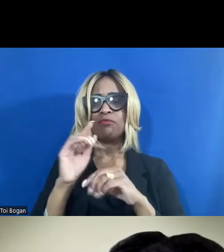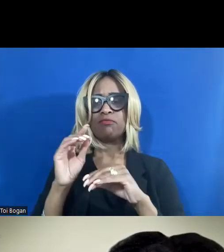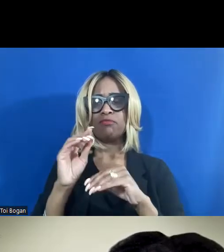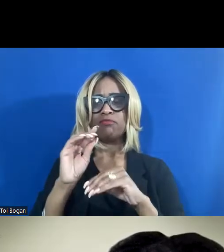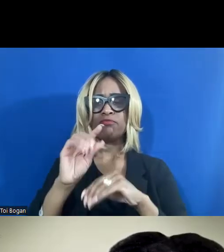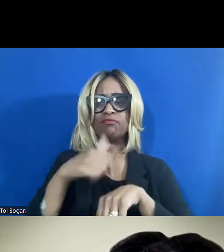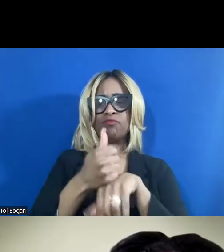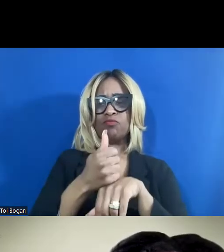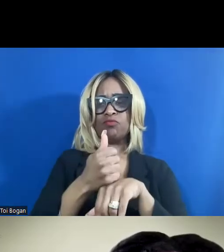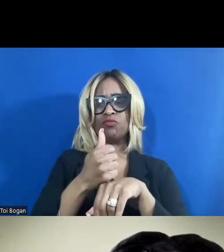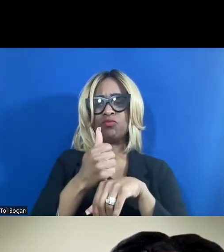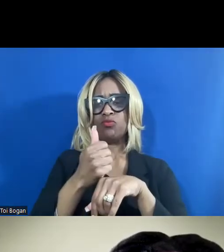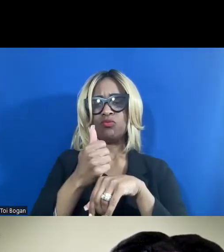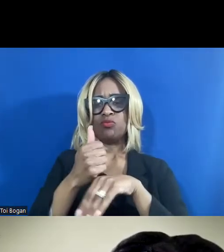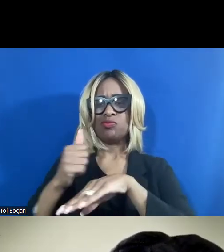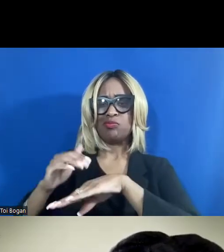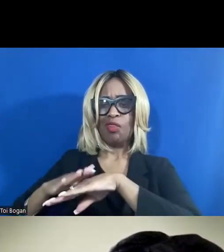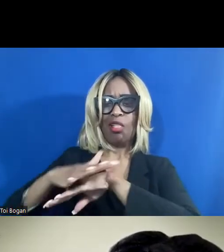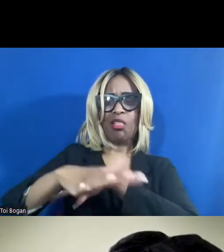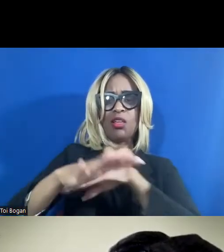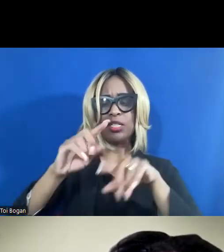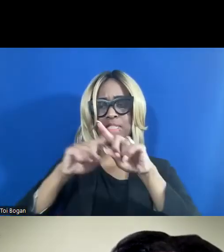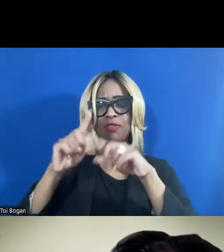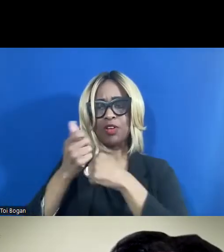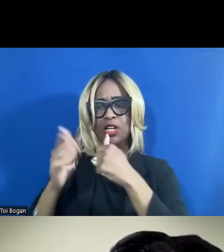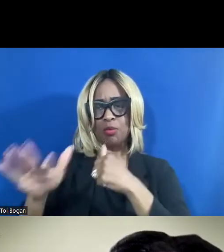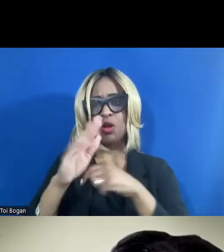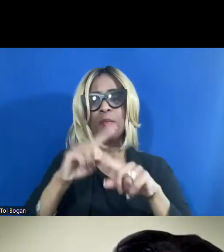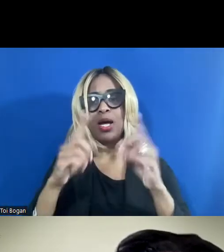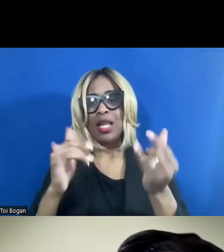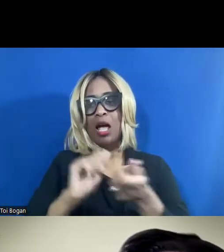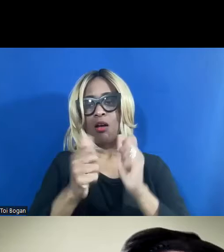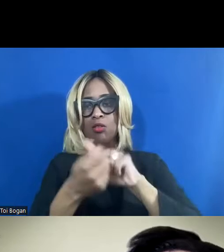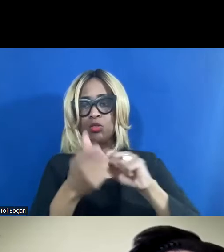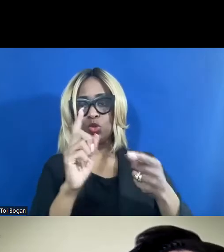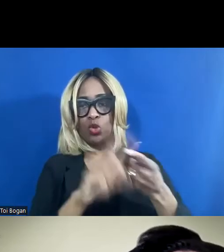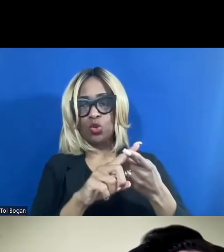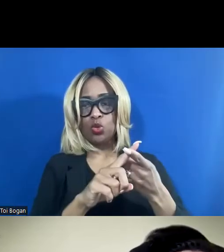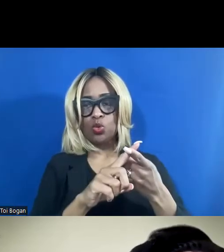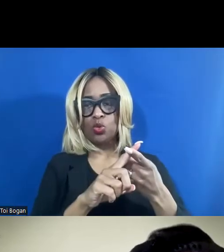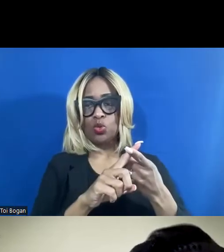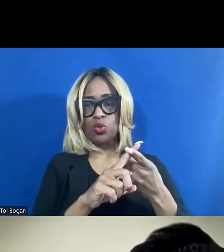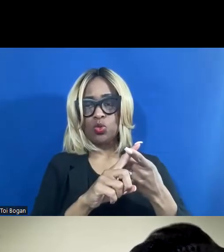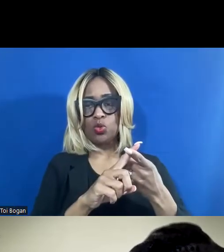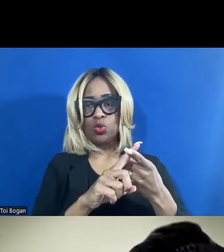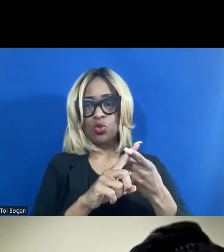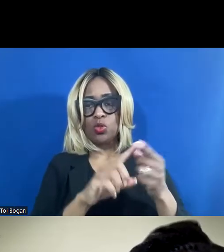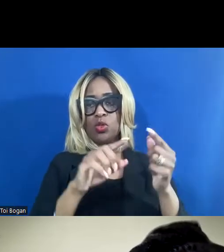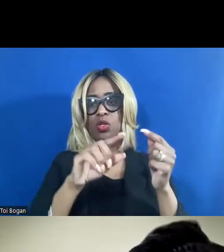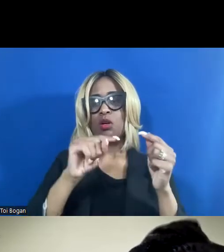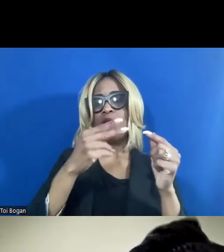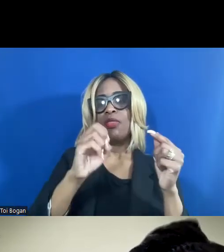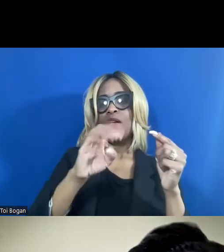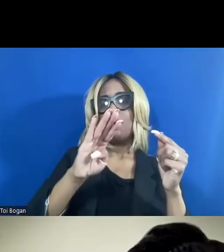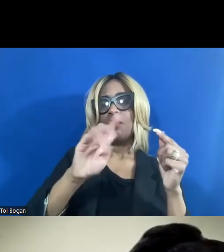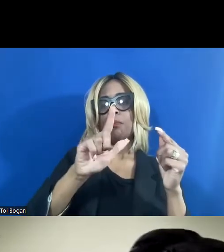of neighborhoods and is now being converted to a boulevard